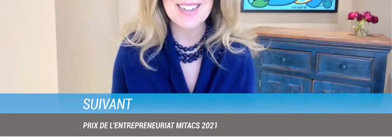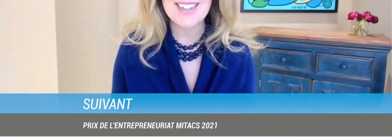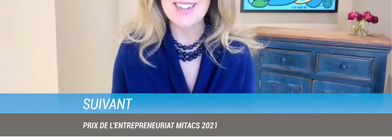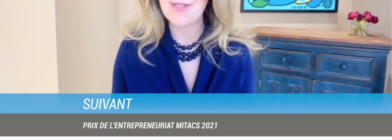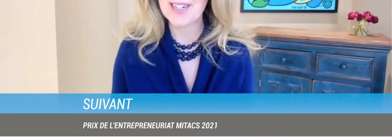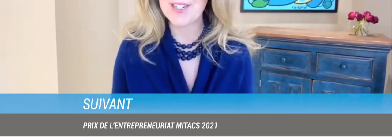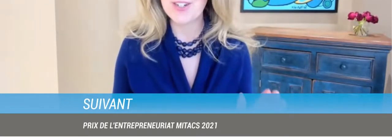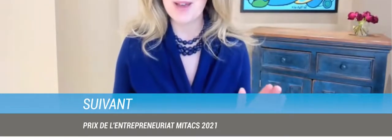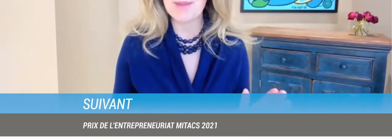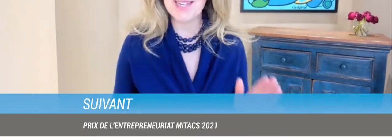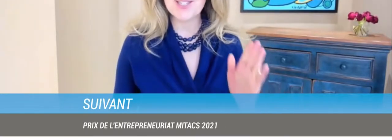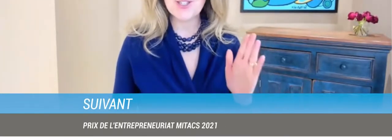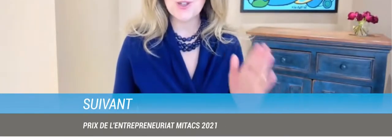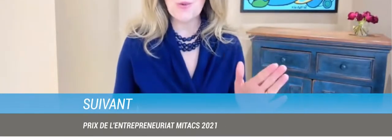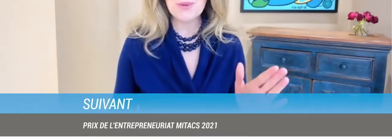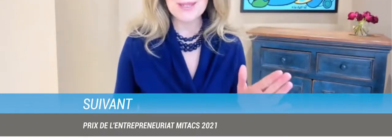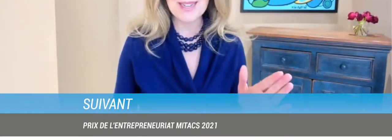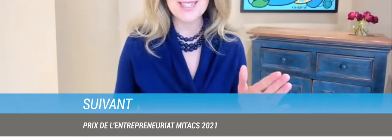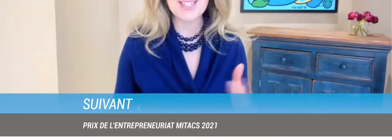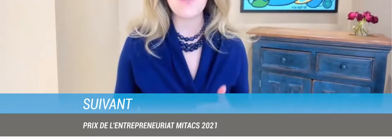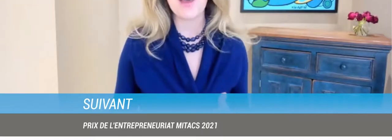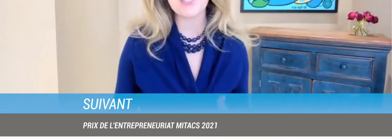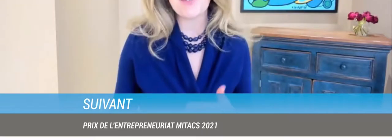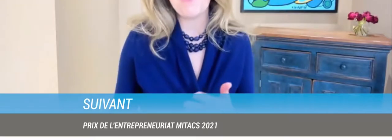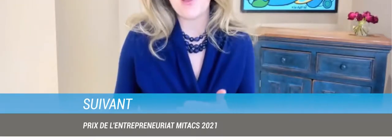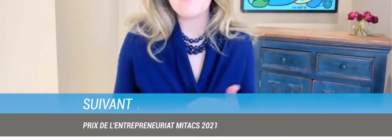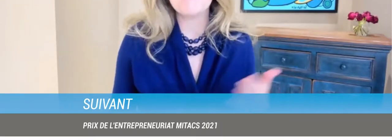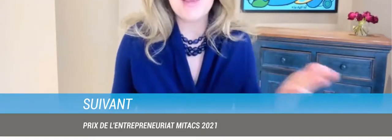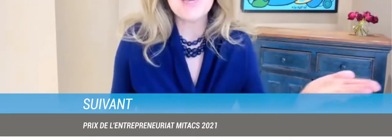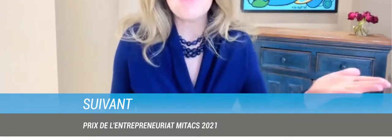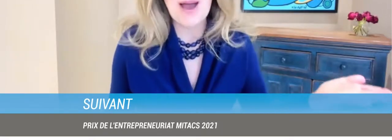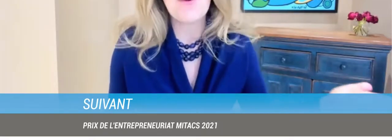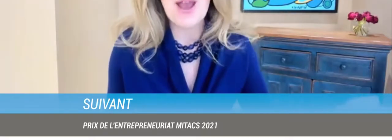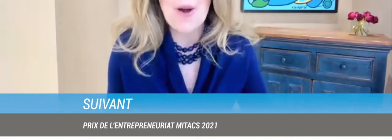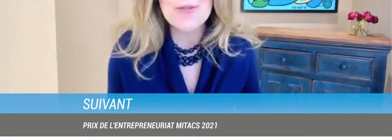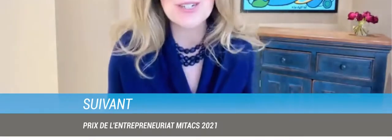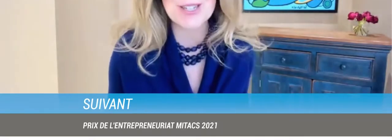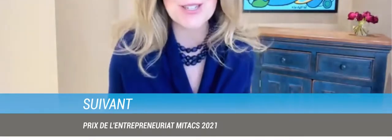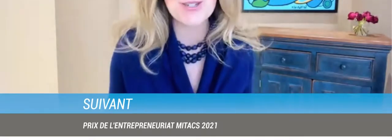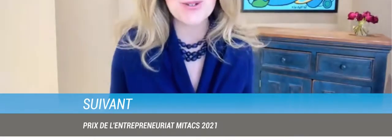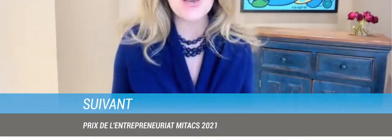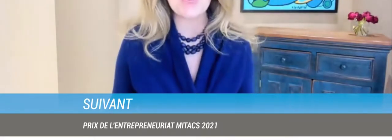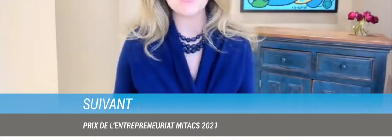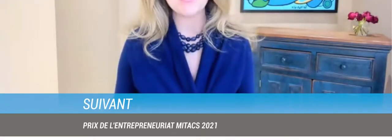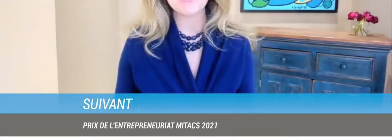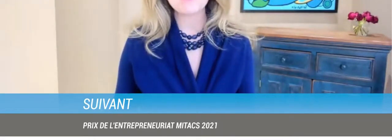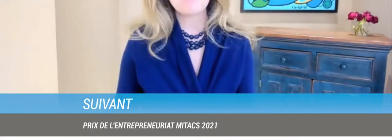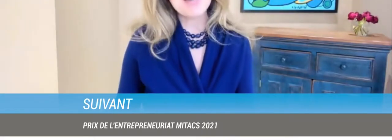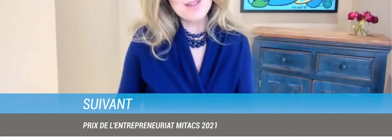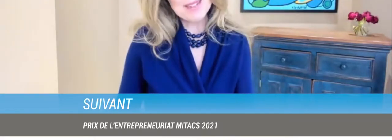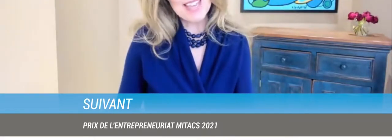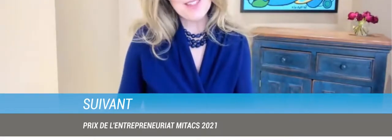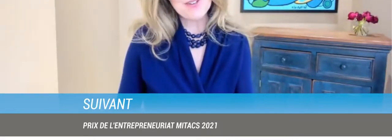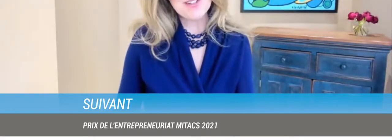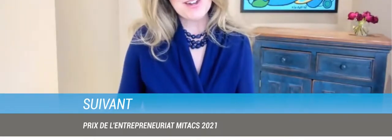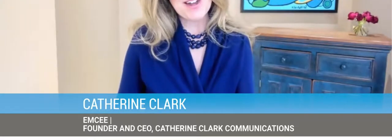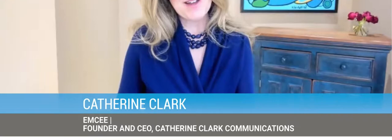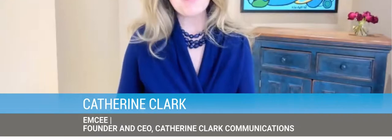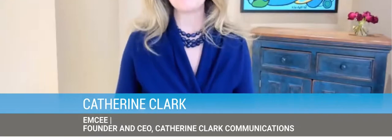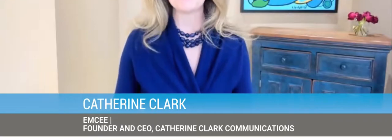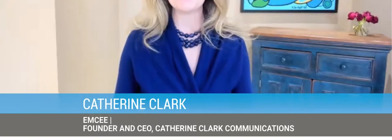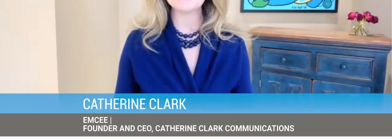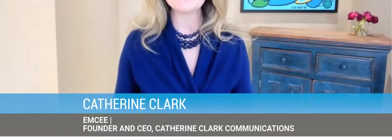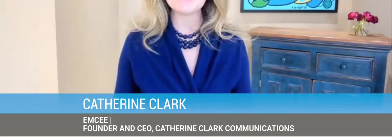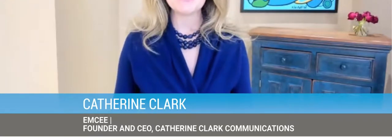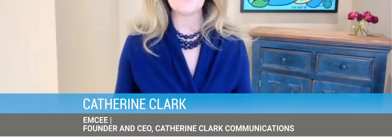Awards. In fact, your timing is so precise that you've actually found me making my way over to the studio. My name is Catherine Clark. I'm